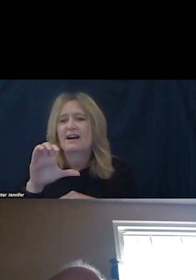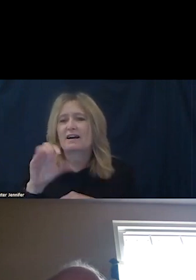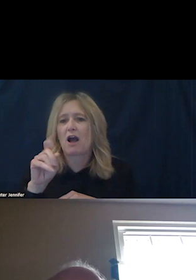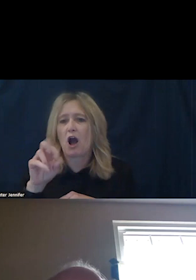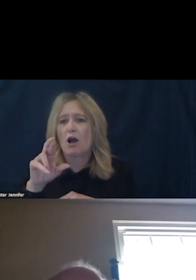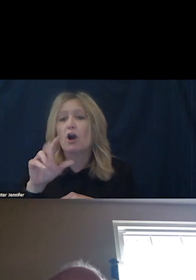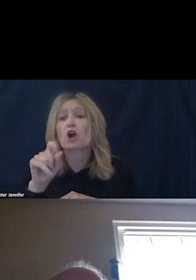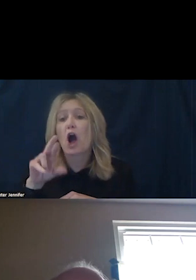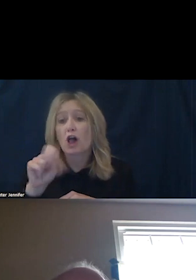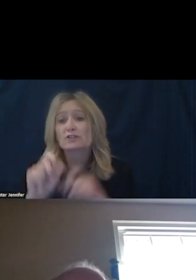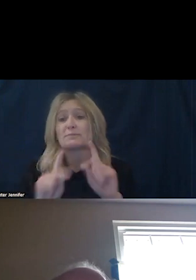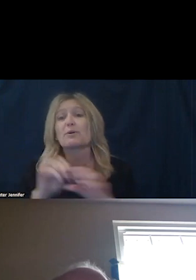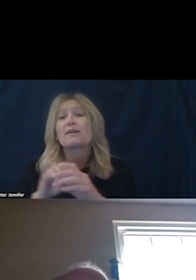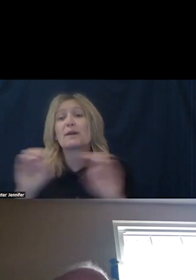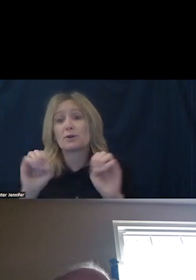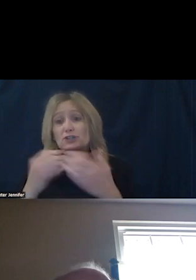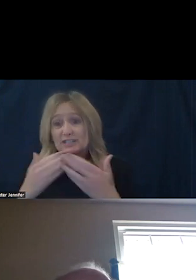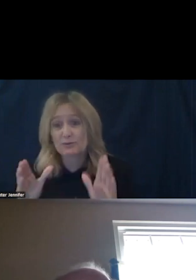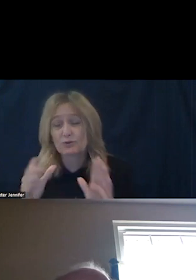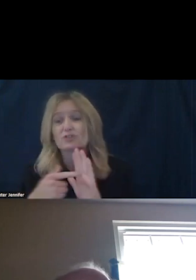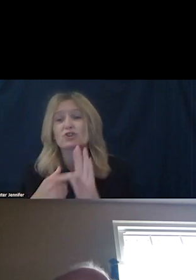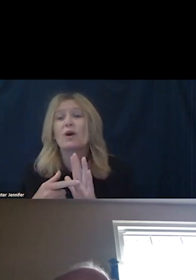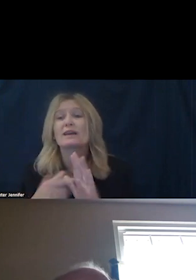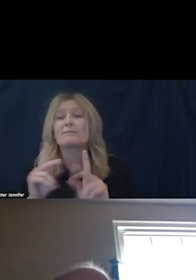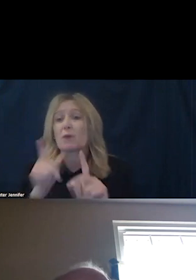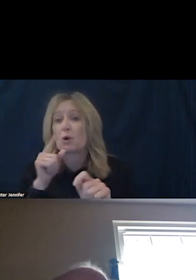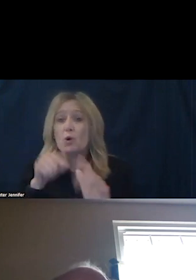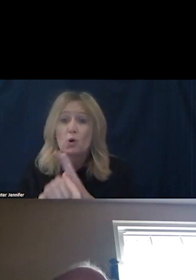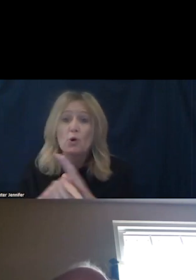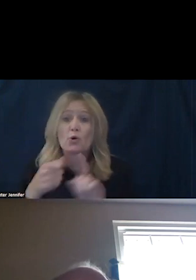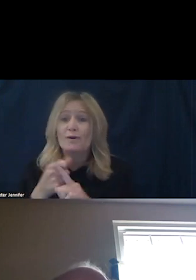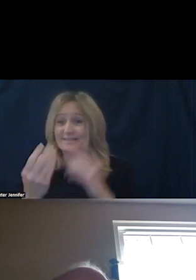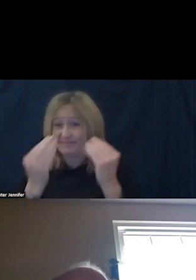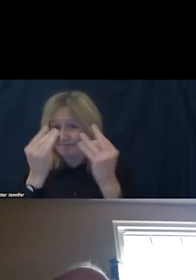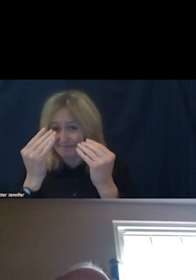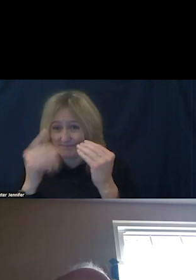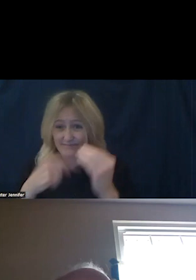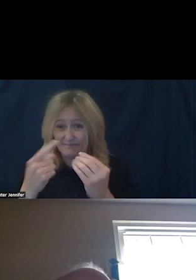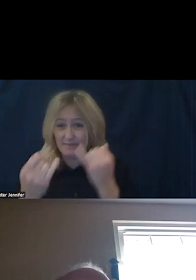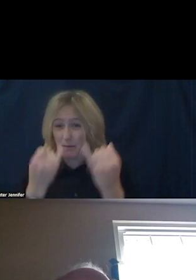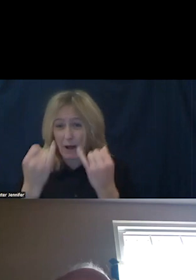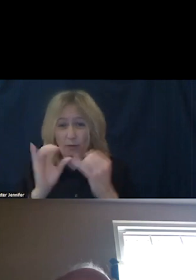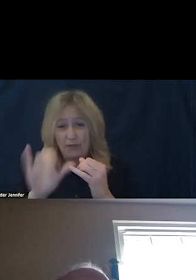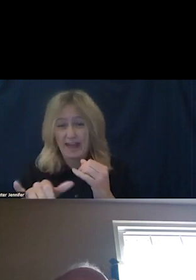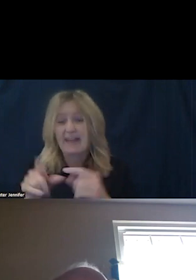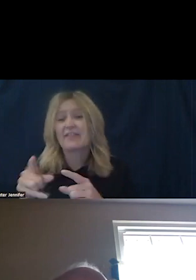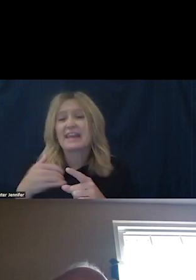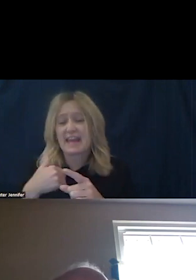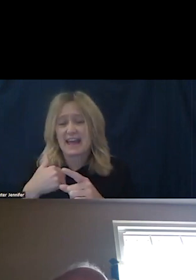in emergency rooms, showing that those with suicidal ideation seen in emergency rooms had